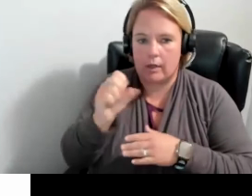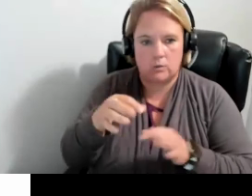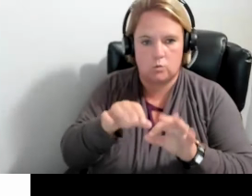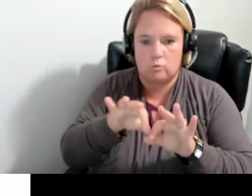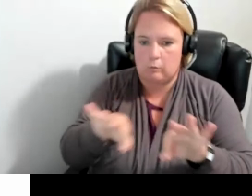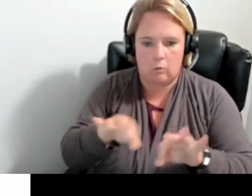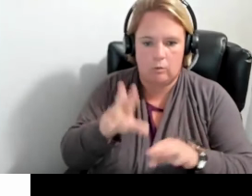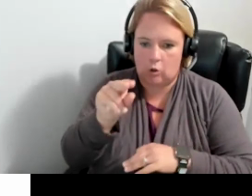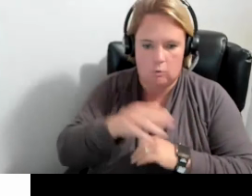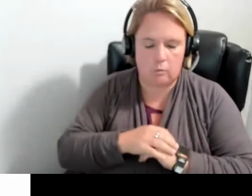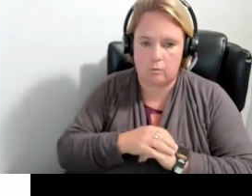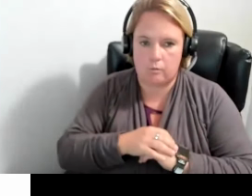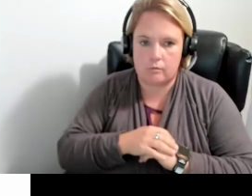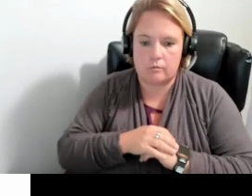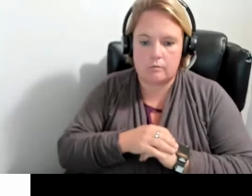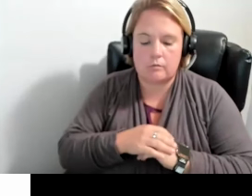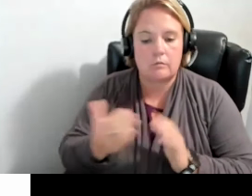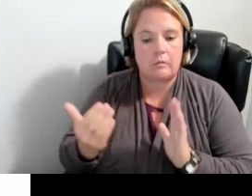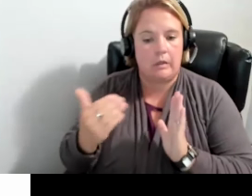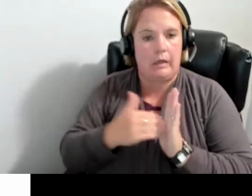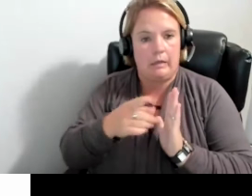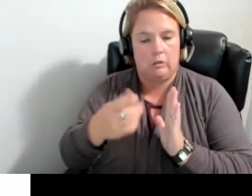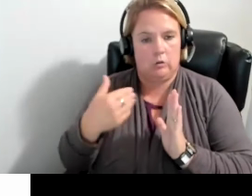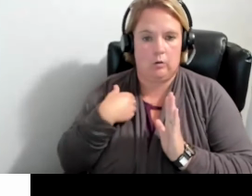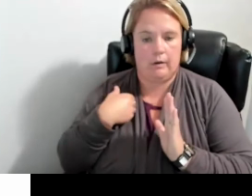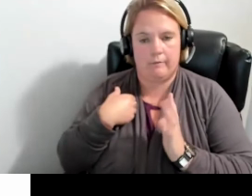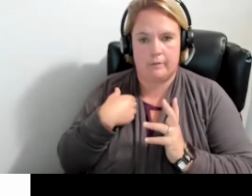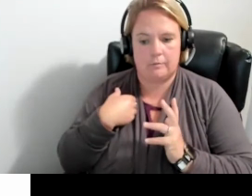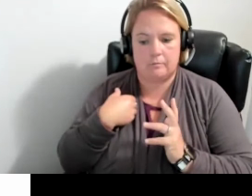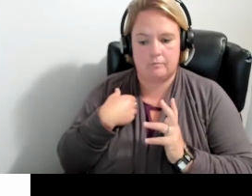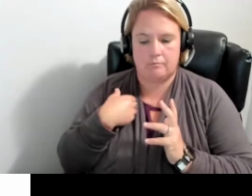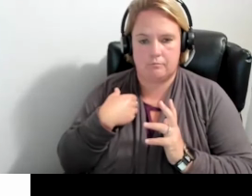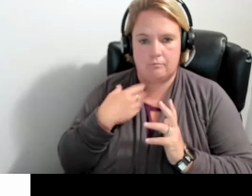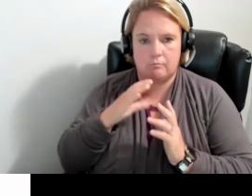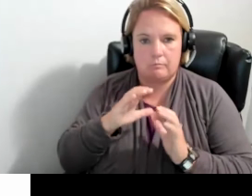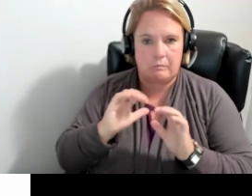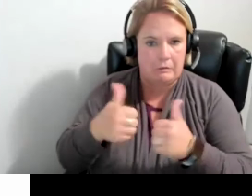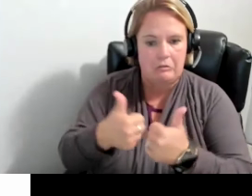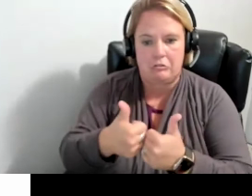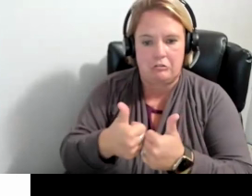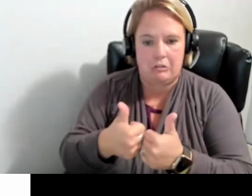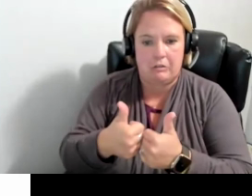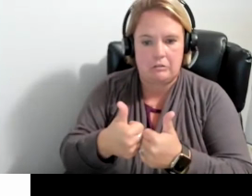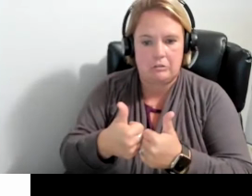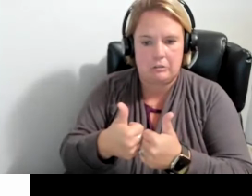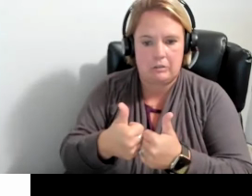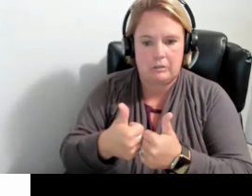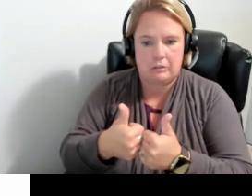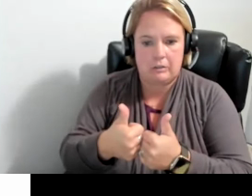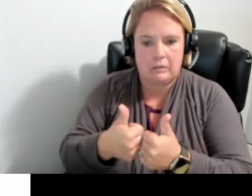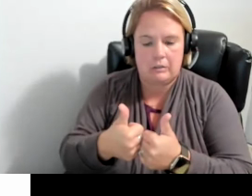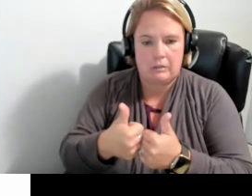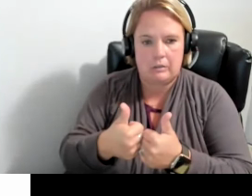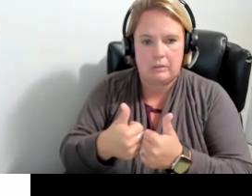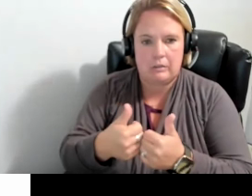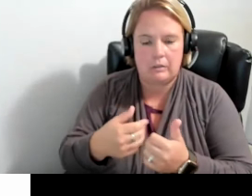No. No, because again, I mean, you have this, I think that's also just the challenge of, the college world in general is you